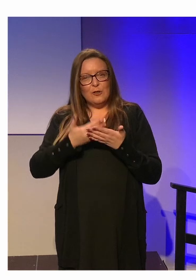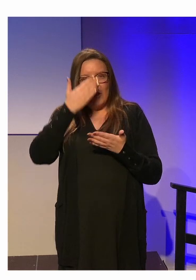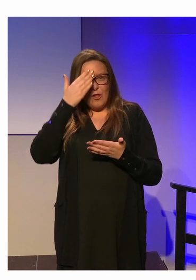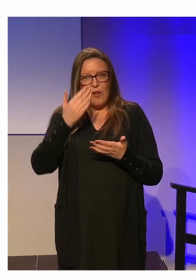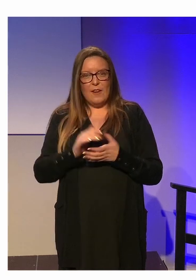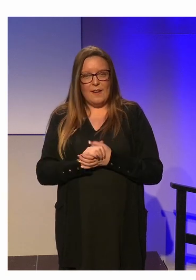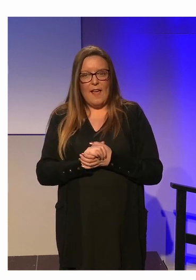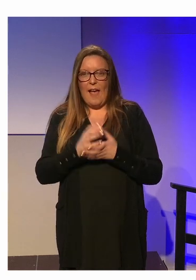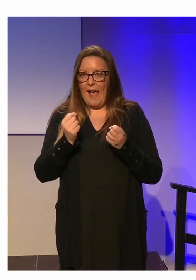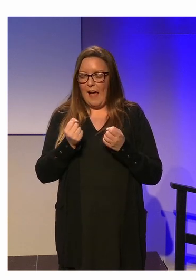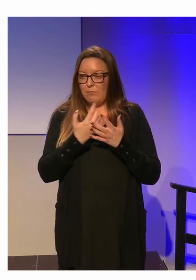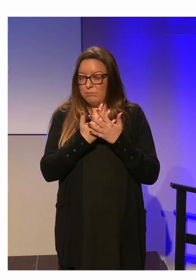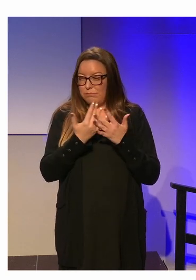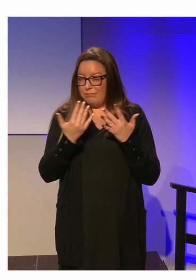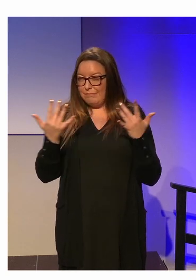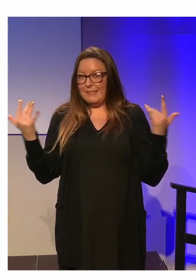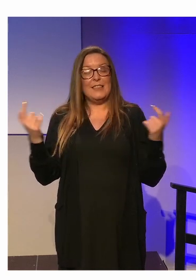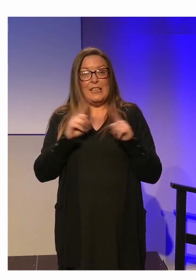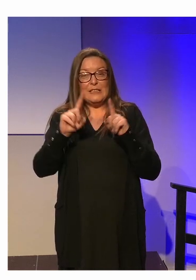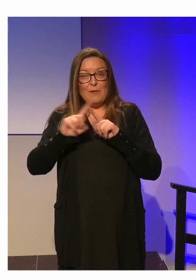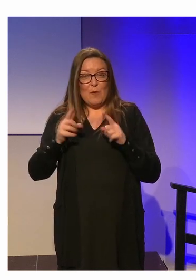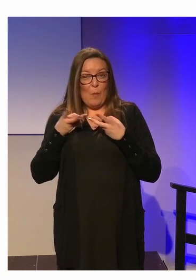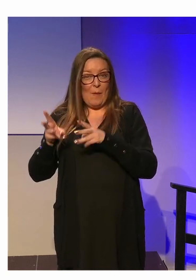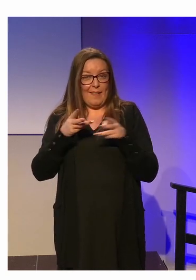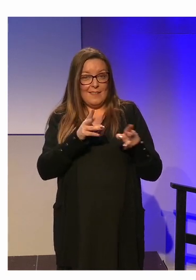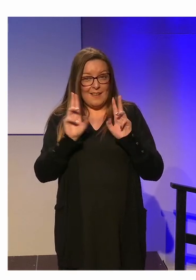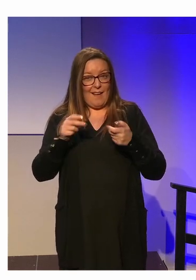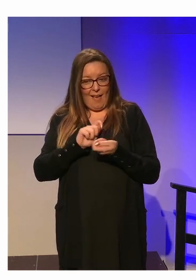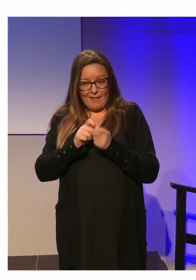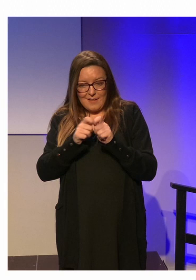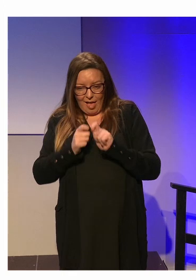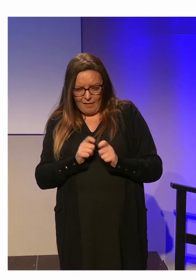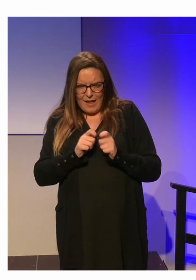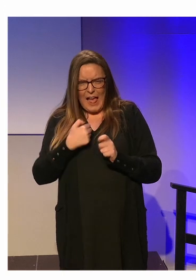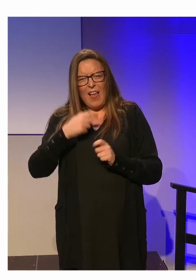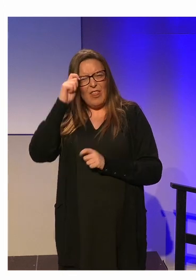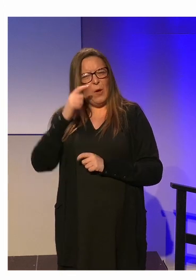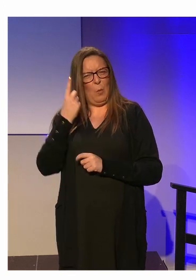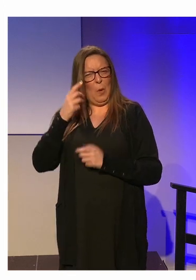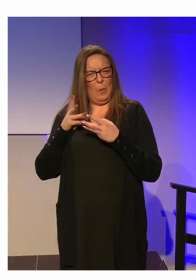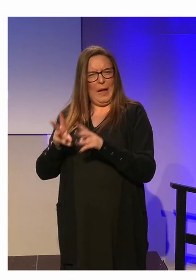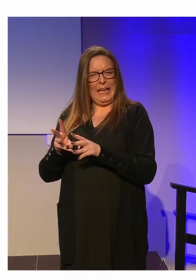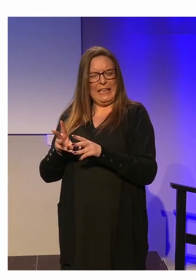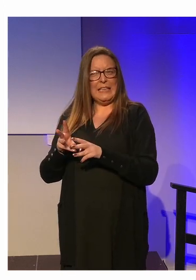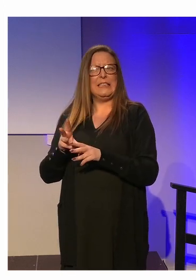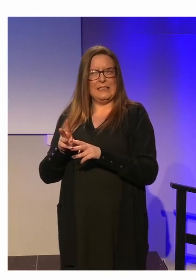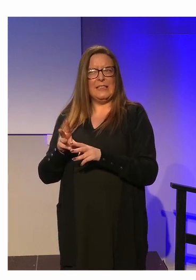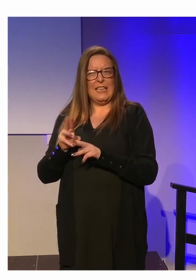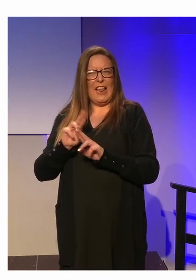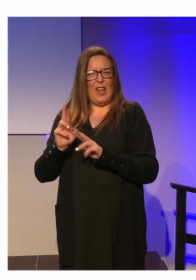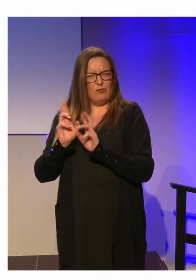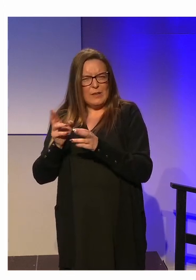an infinite number of ways to solve it. I assumed there was one way. Like, I'm just not getting that right path,